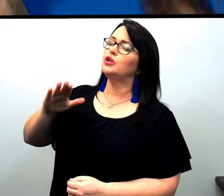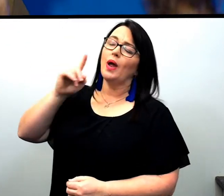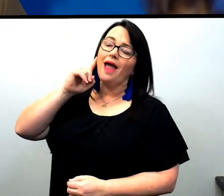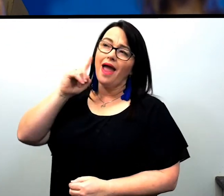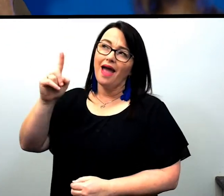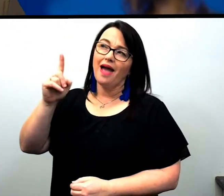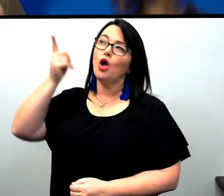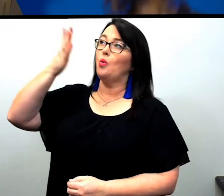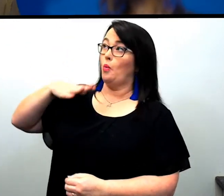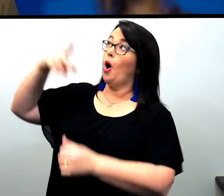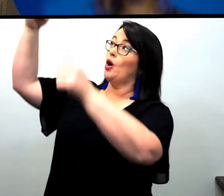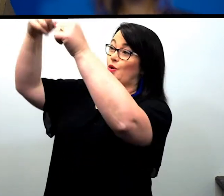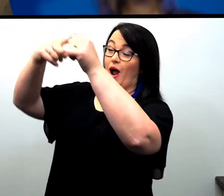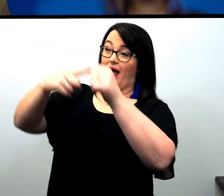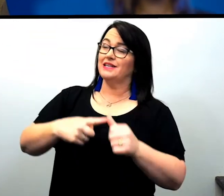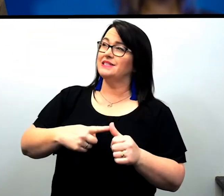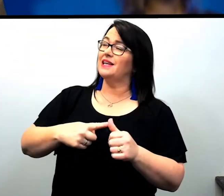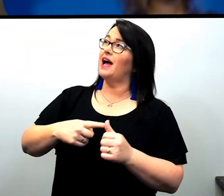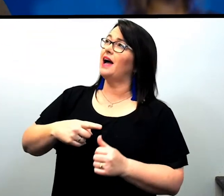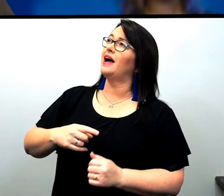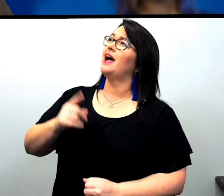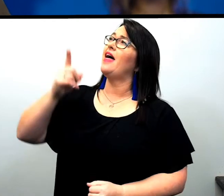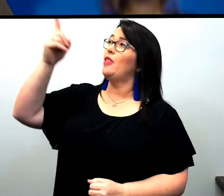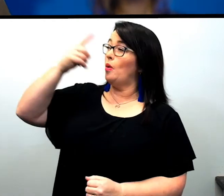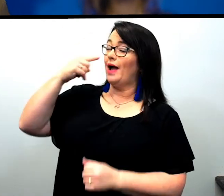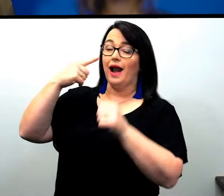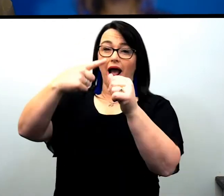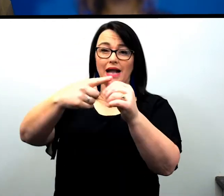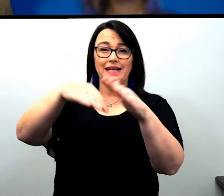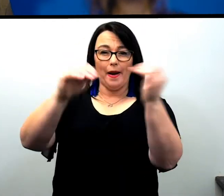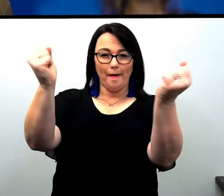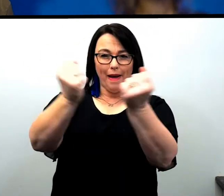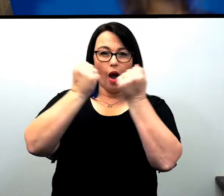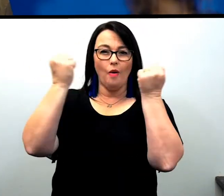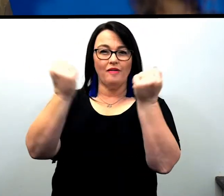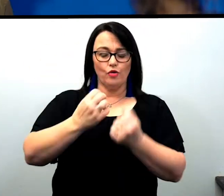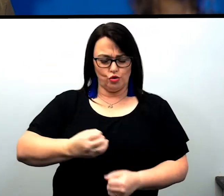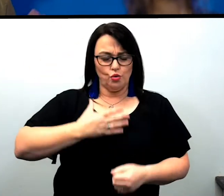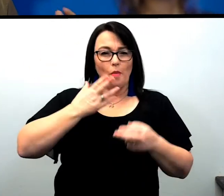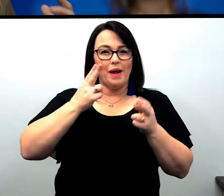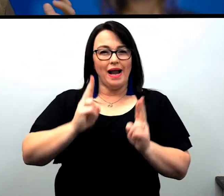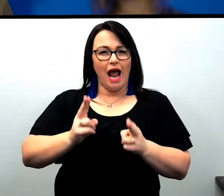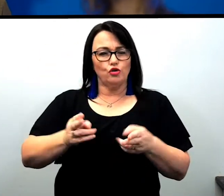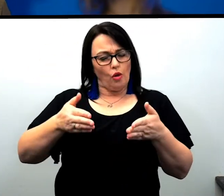pray that You'd answer people in a powerful way. Lord, that they'd know supernatural supply, that